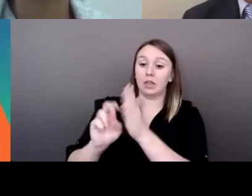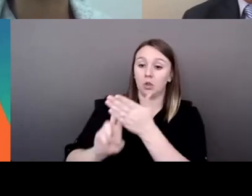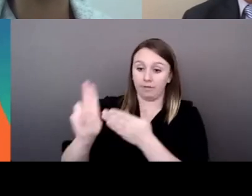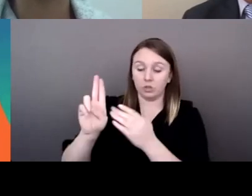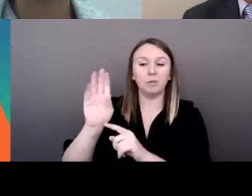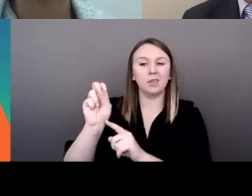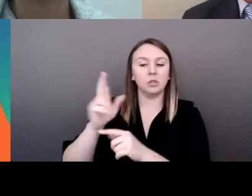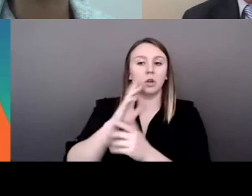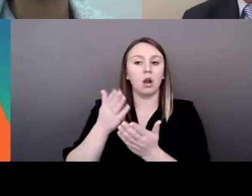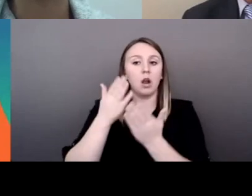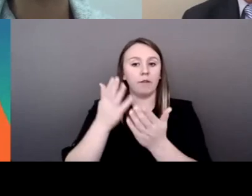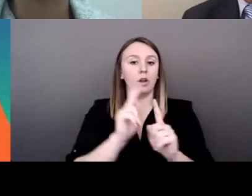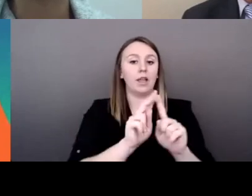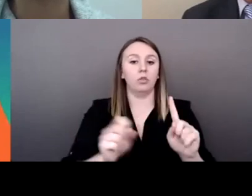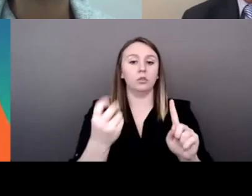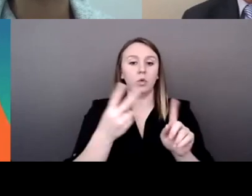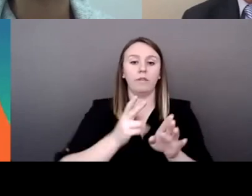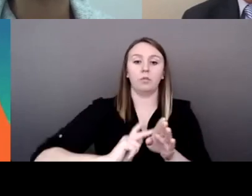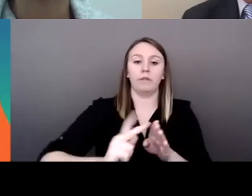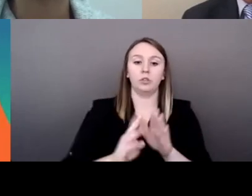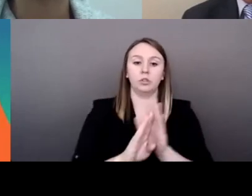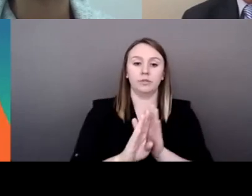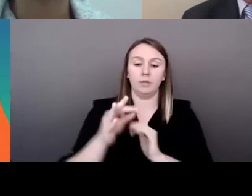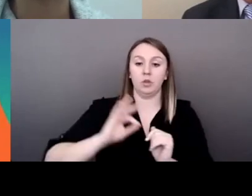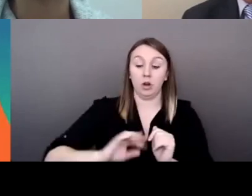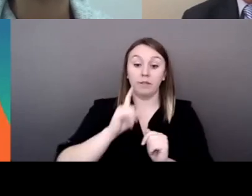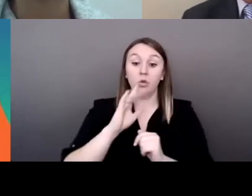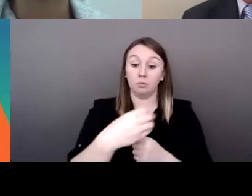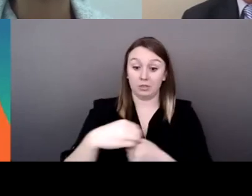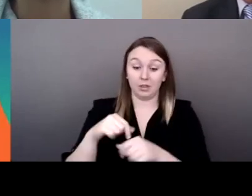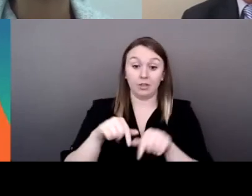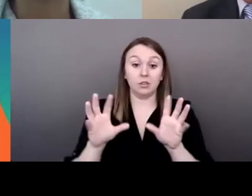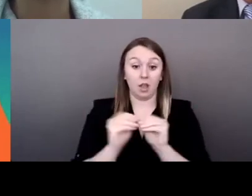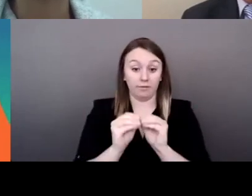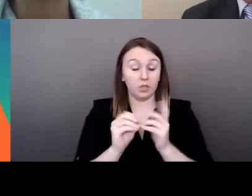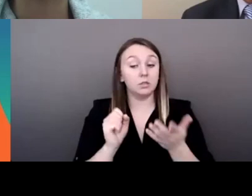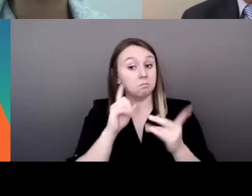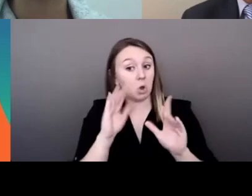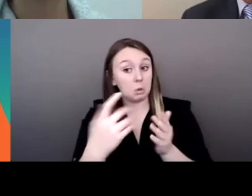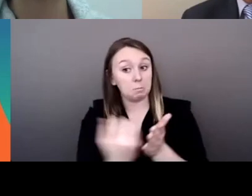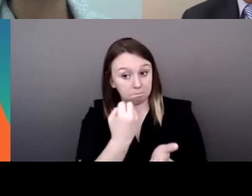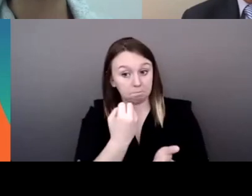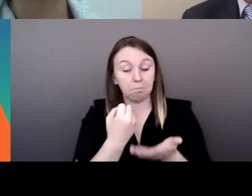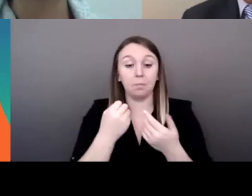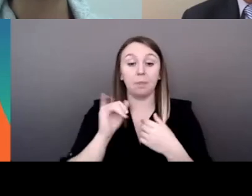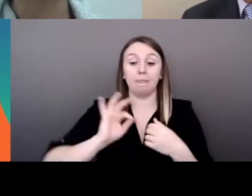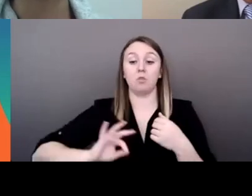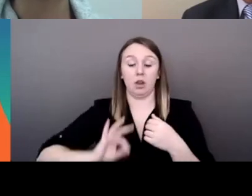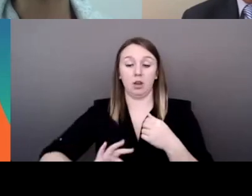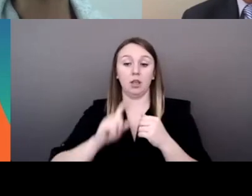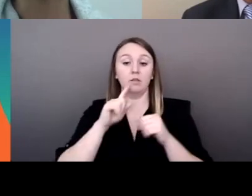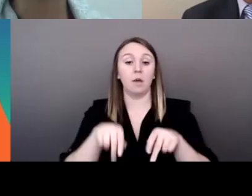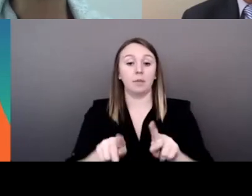professional development credit for your participation in this conference. So we hope you take advantage of that